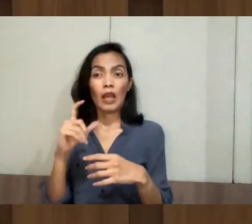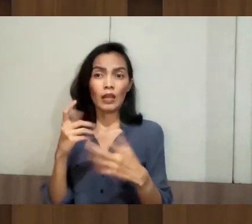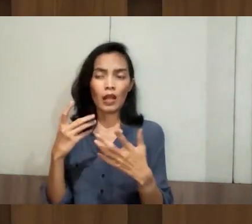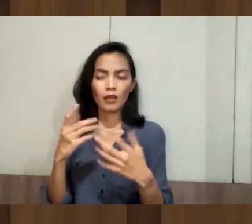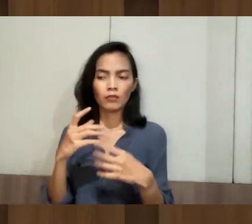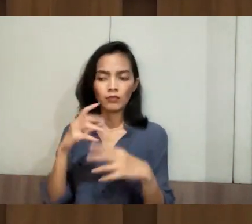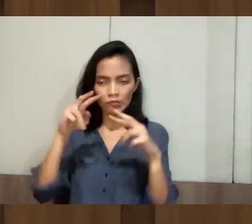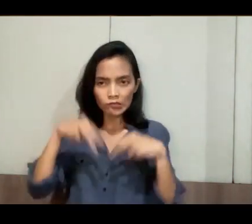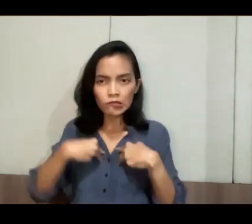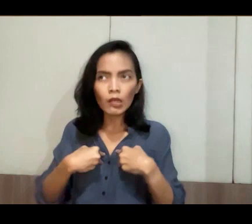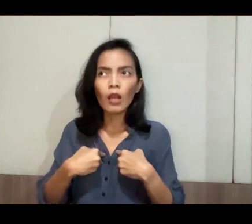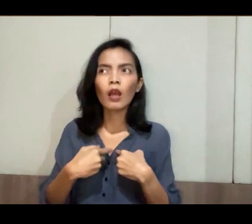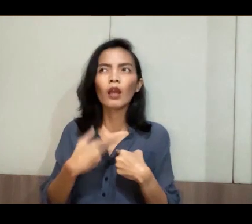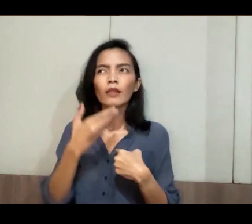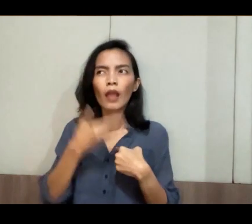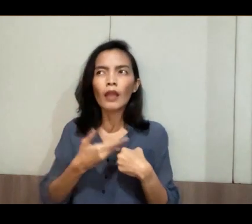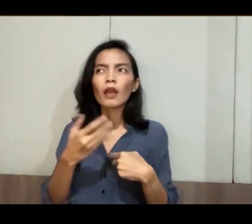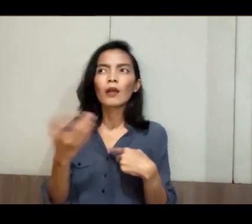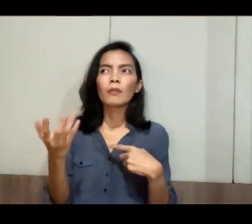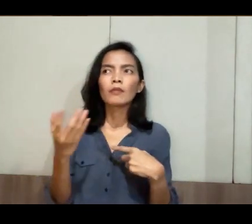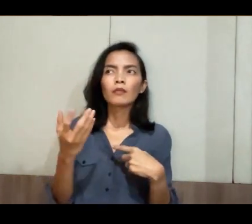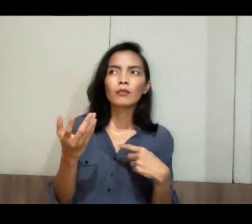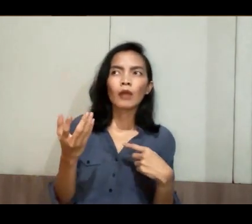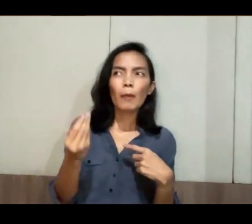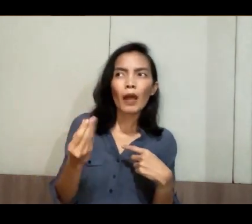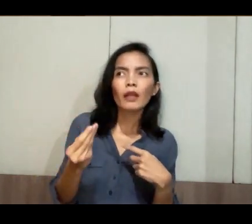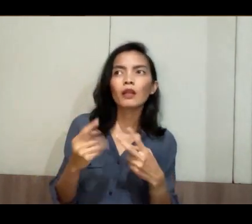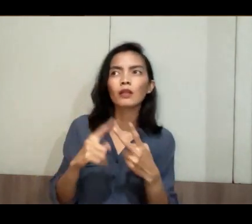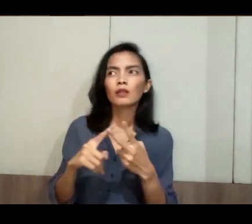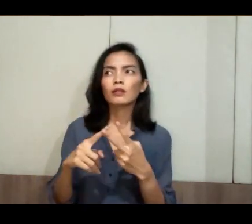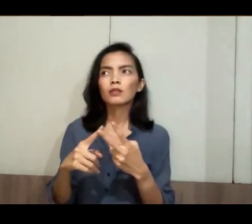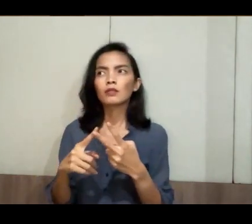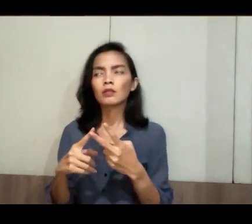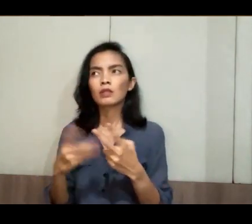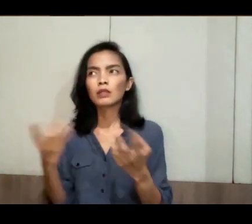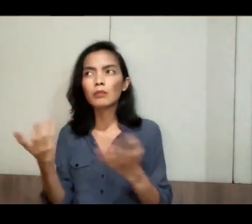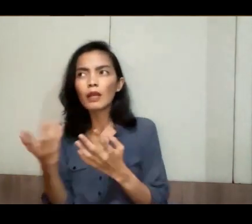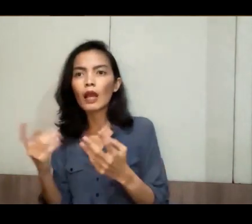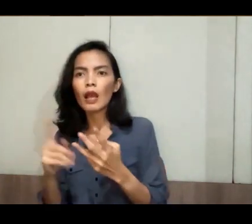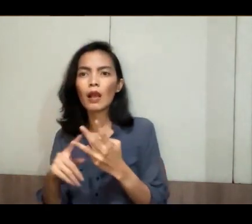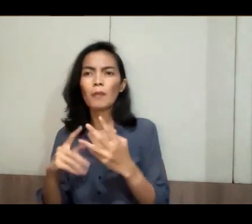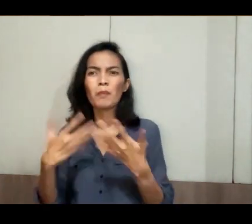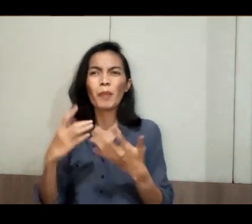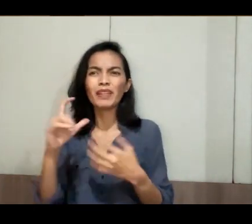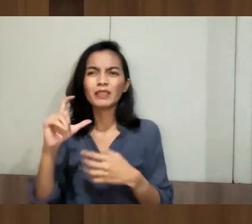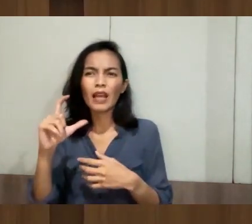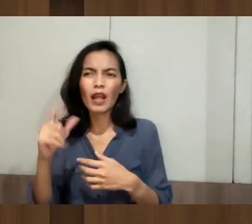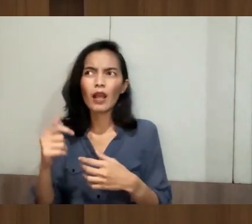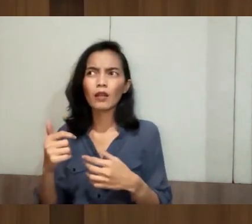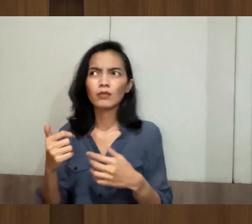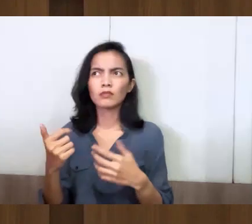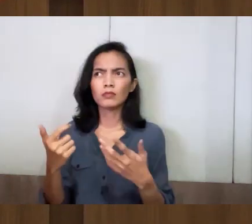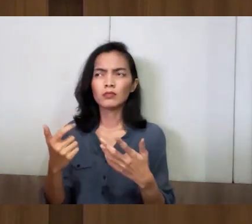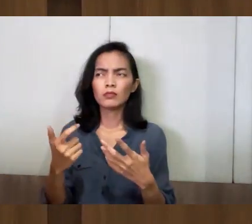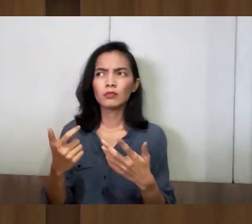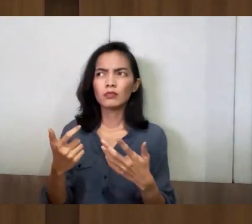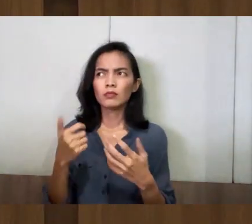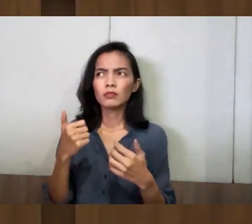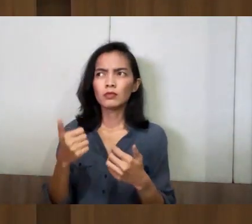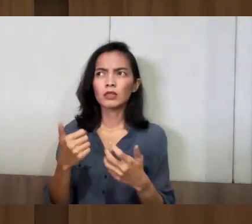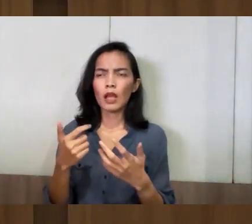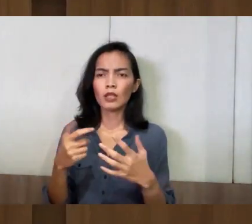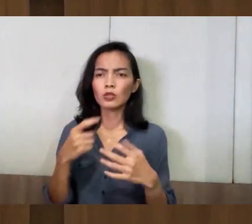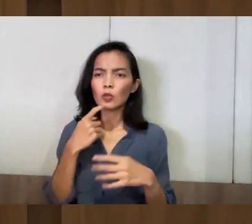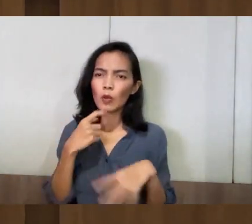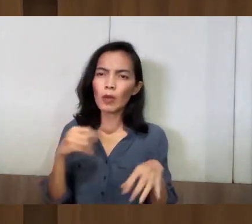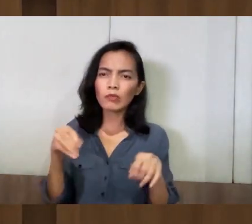where, when, and how can I start, you can start making a plan to decide to do the